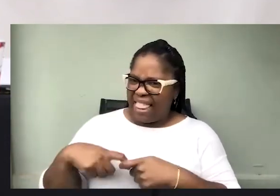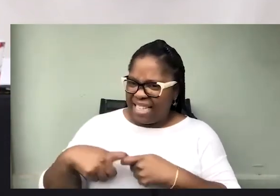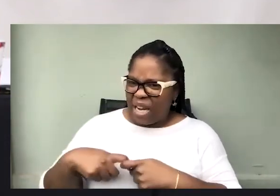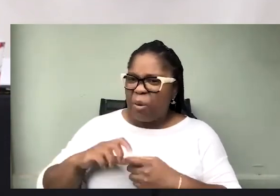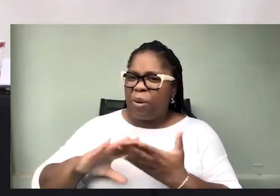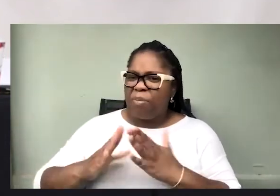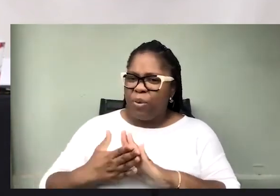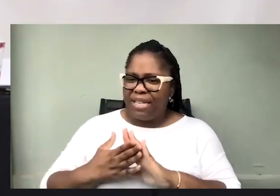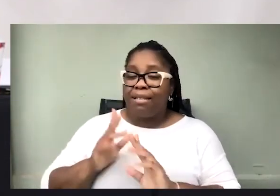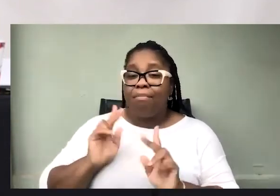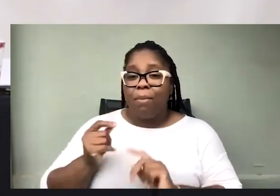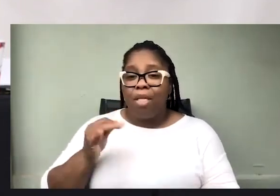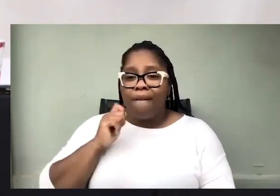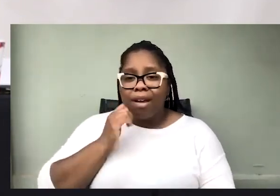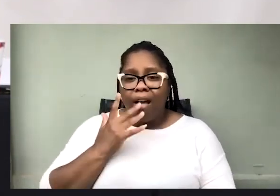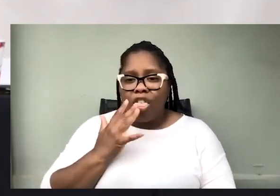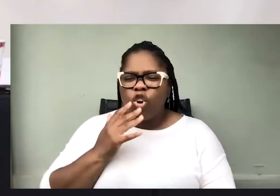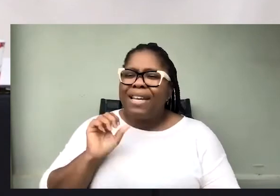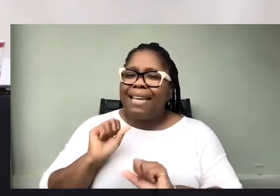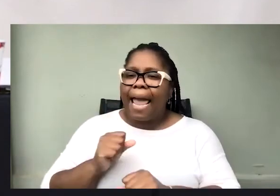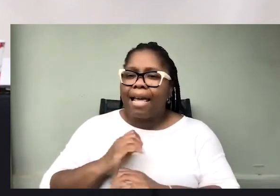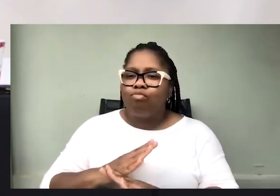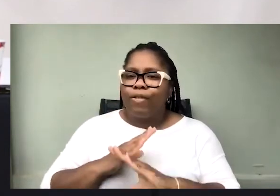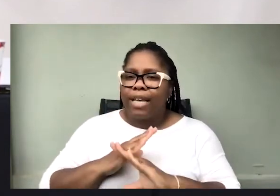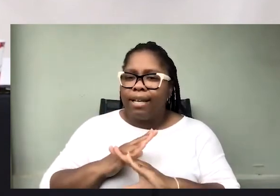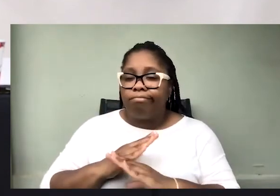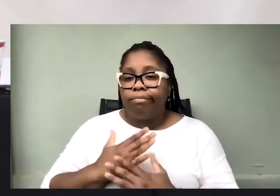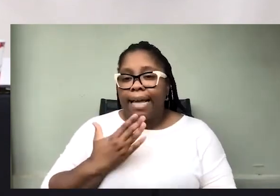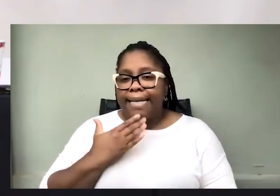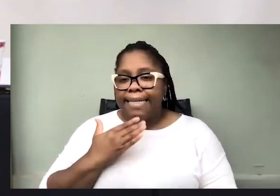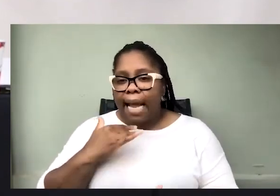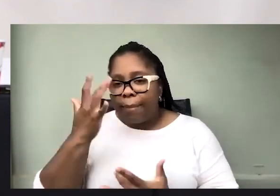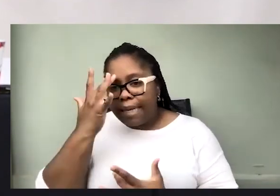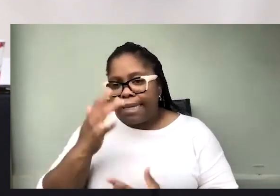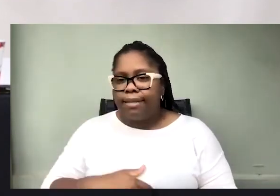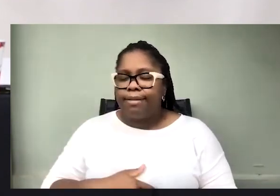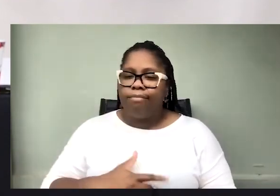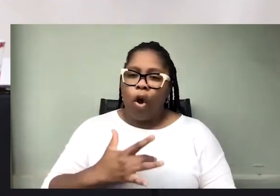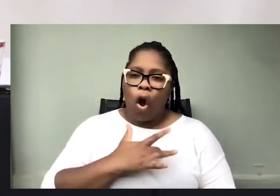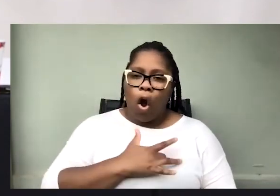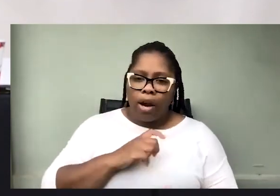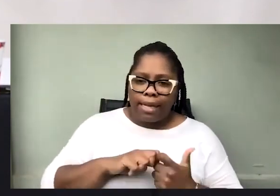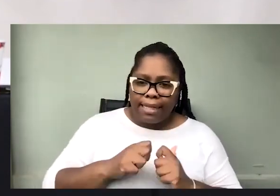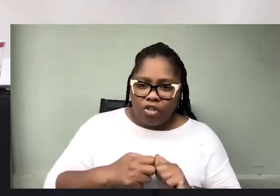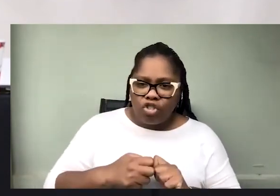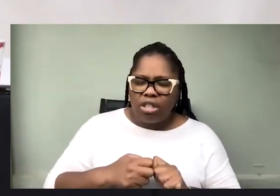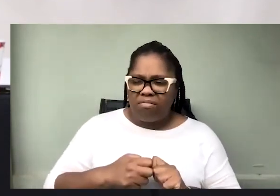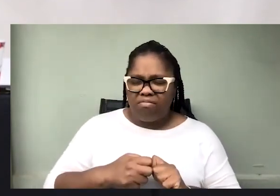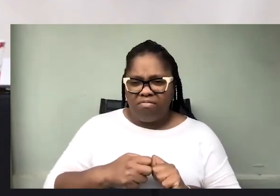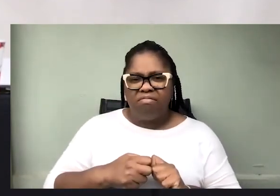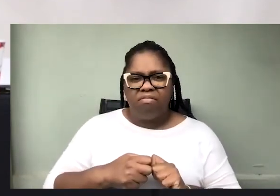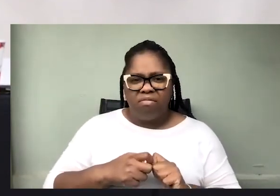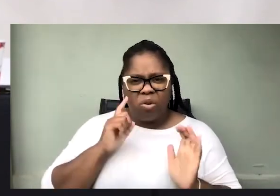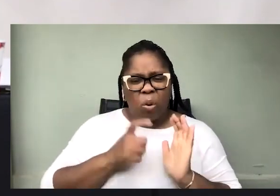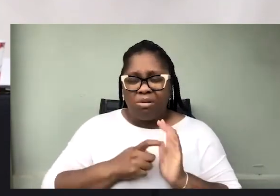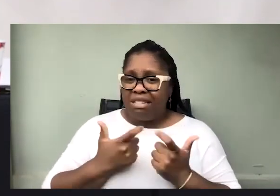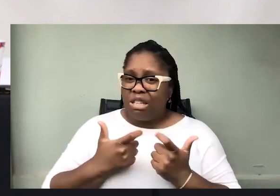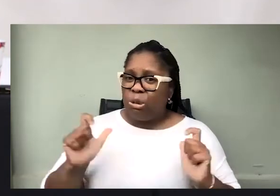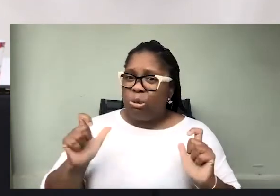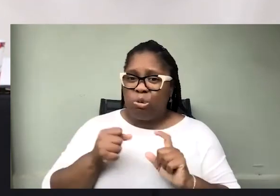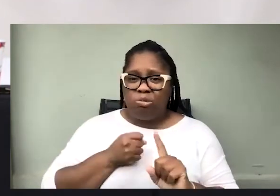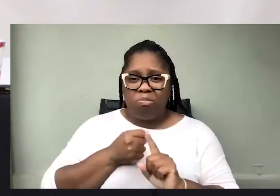color, are preventable, whether it's diabetes, whether it's heart conditions. We saw a huge impact with